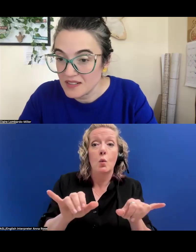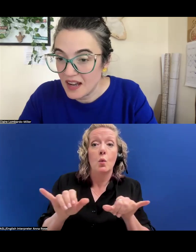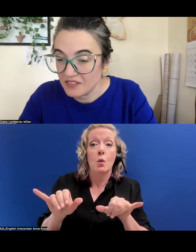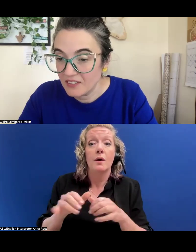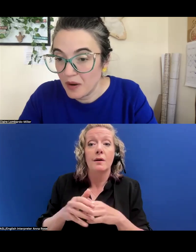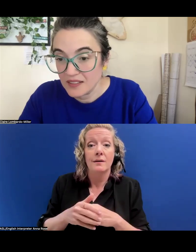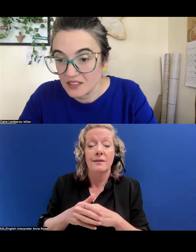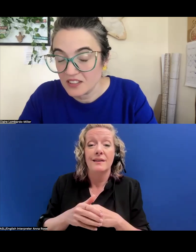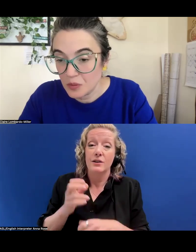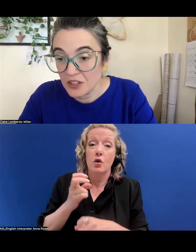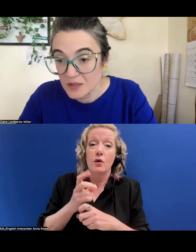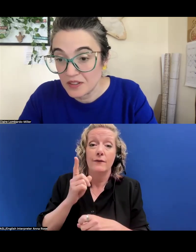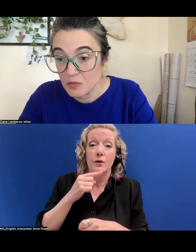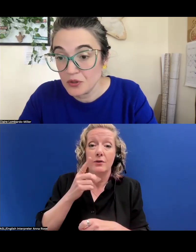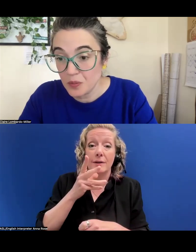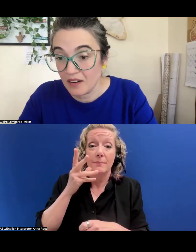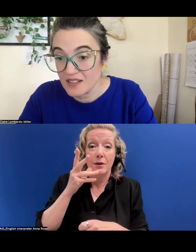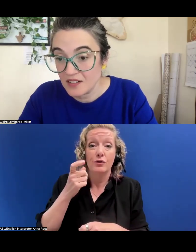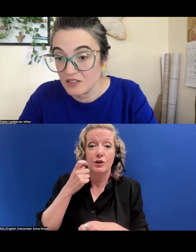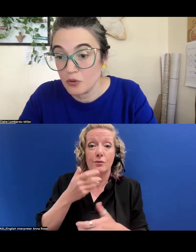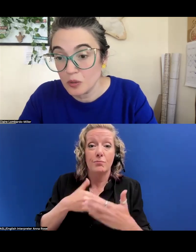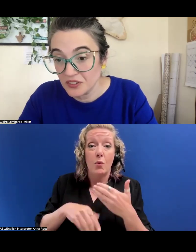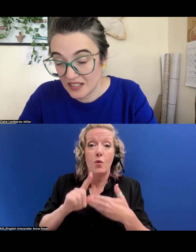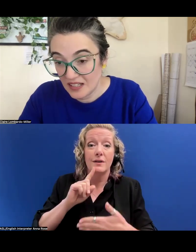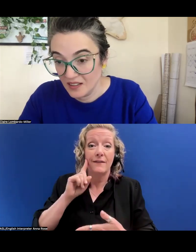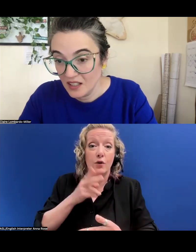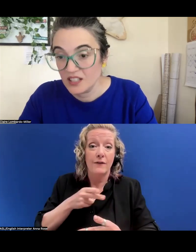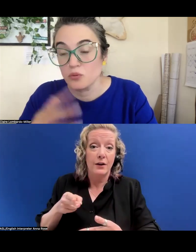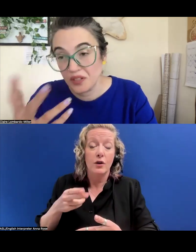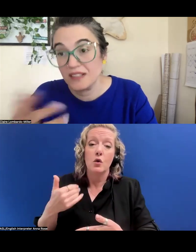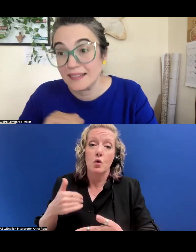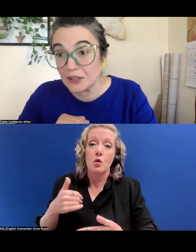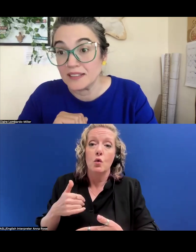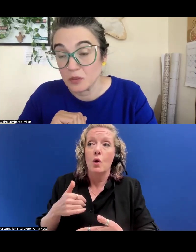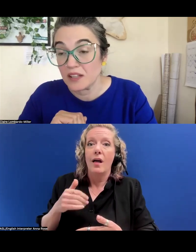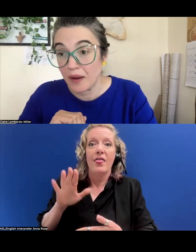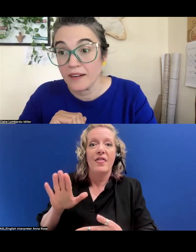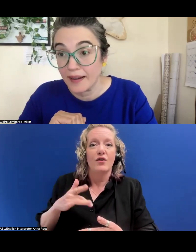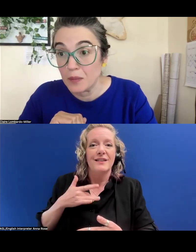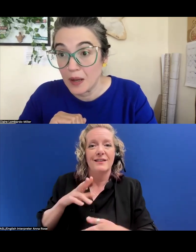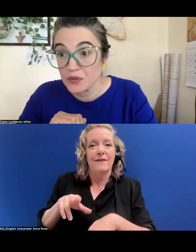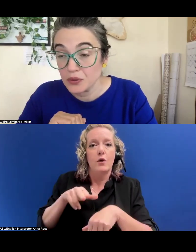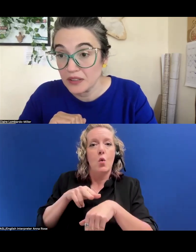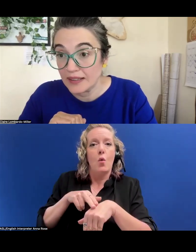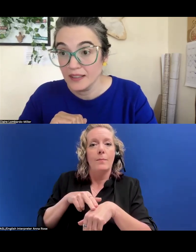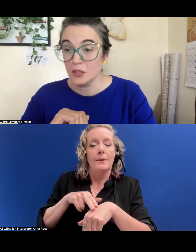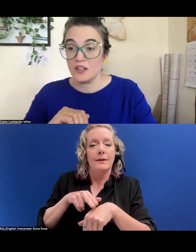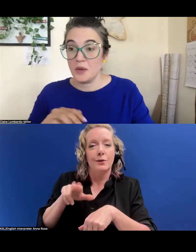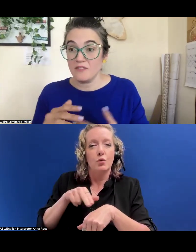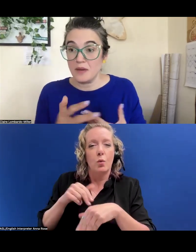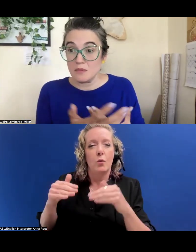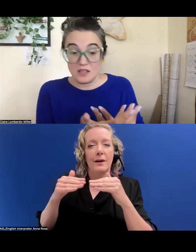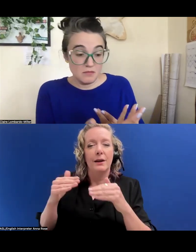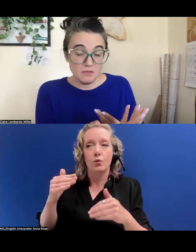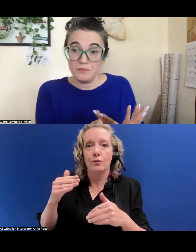baby is deaf to have a positive experience, because most parents' sense of normalcy is rooted in the hearing and speaking paradigm. Absolutely. When you